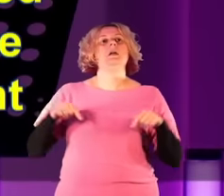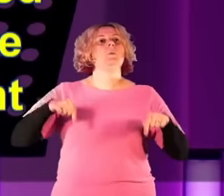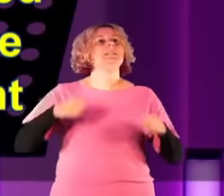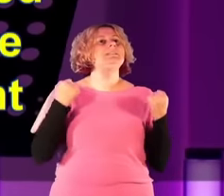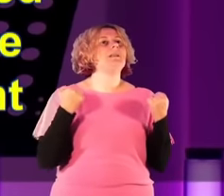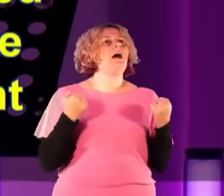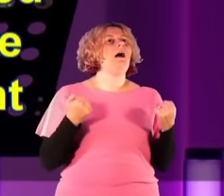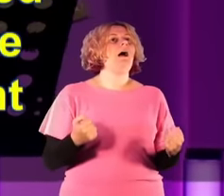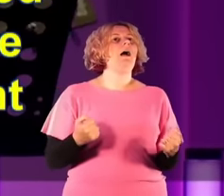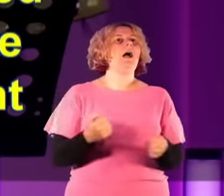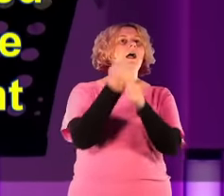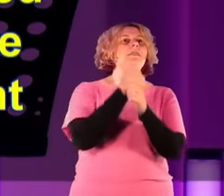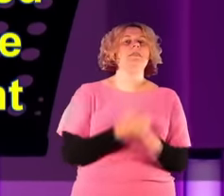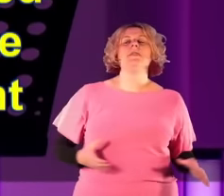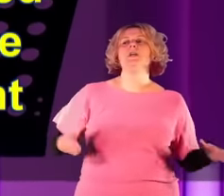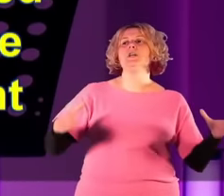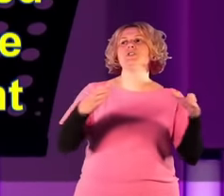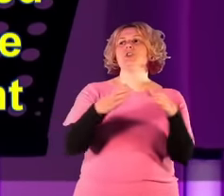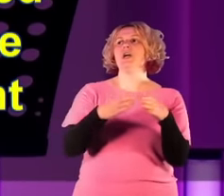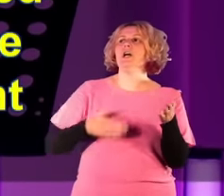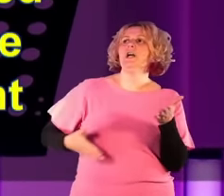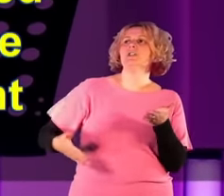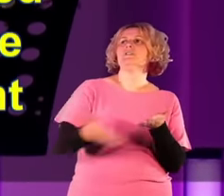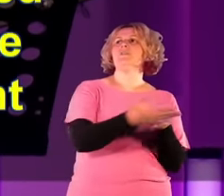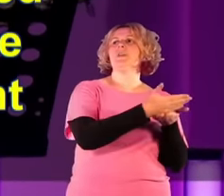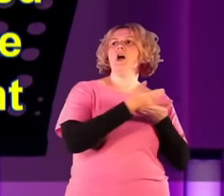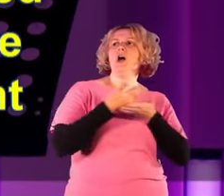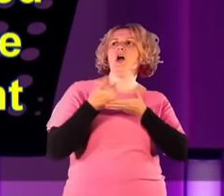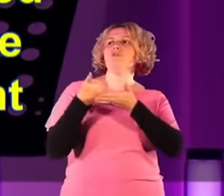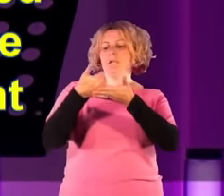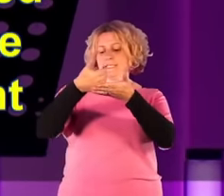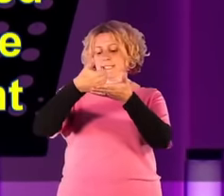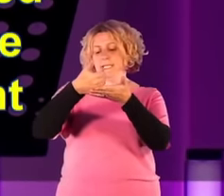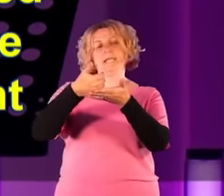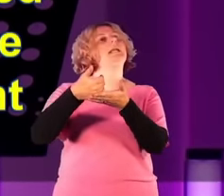Here we stand, the church of the